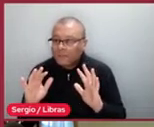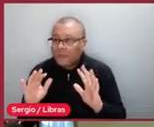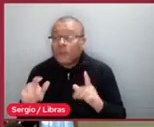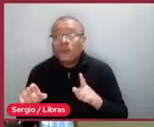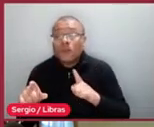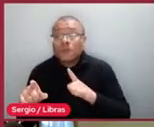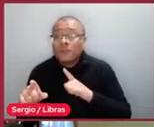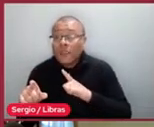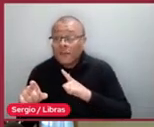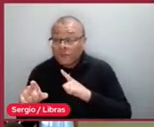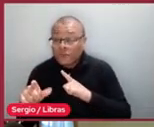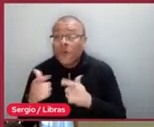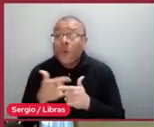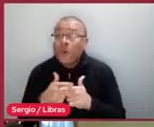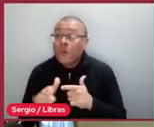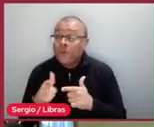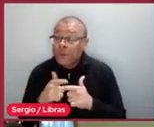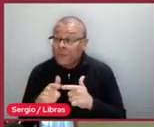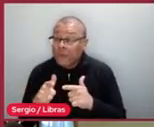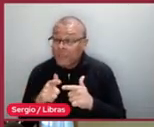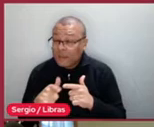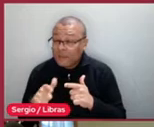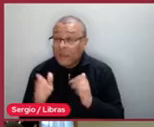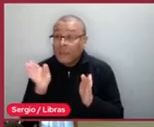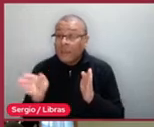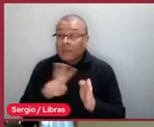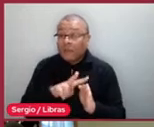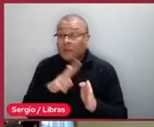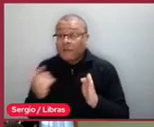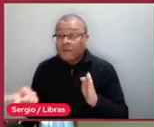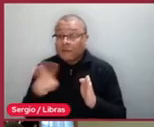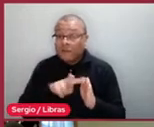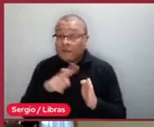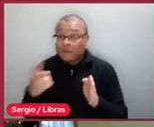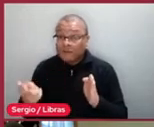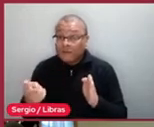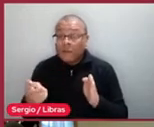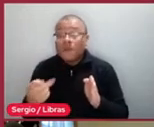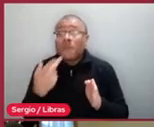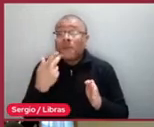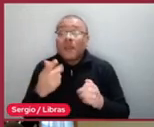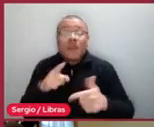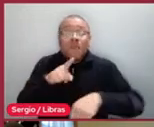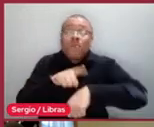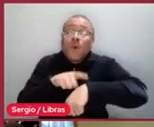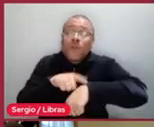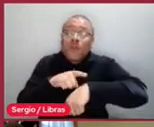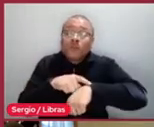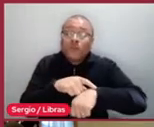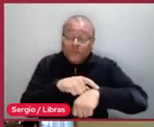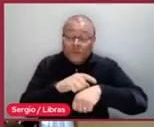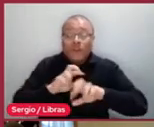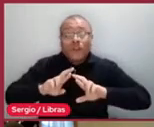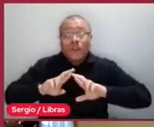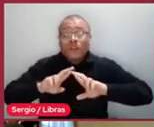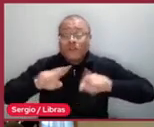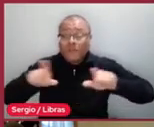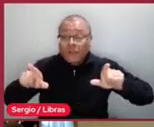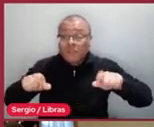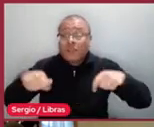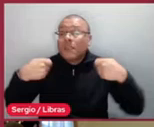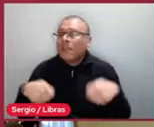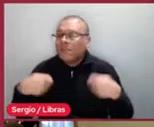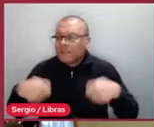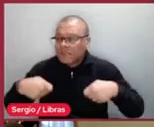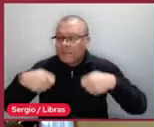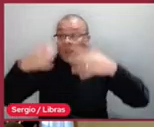having trouble here with doing the same thing twice in different places, and we can have